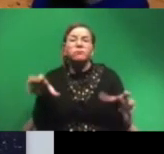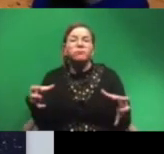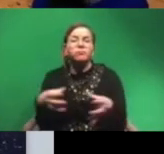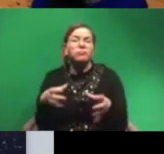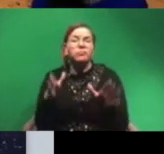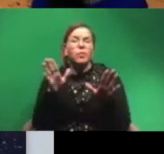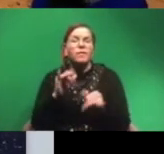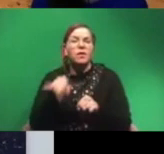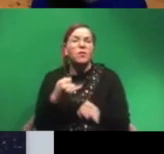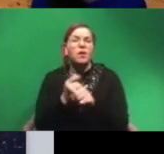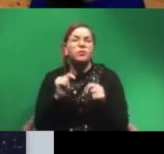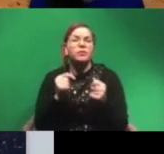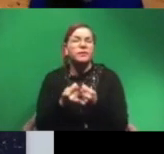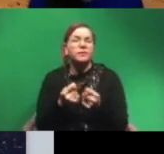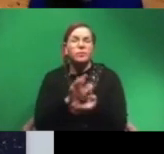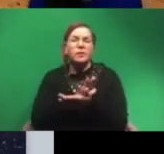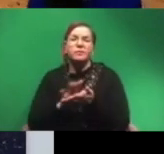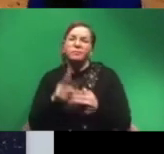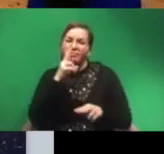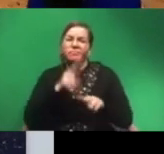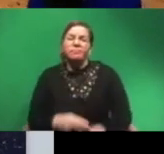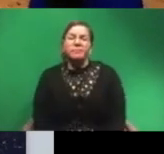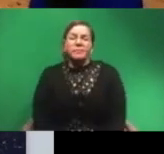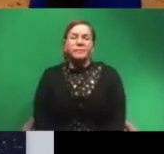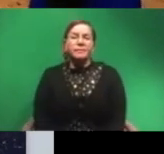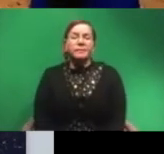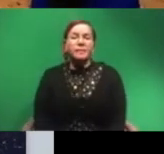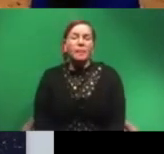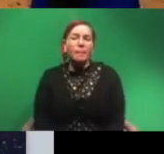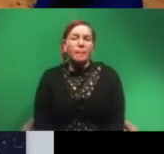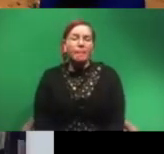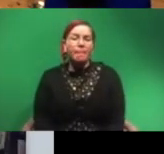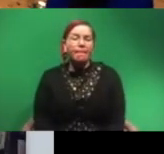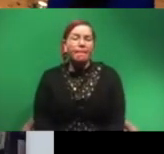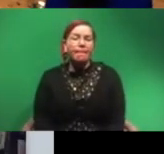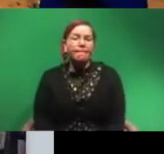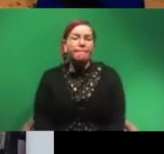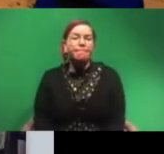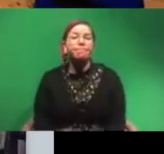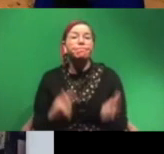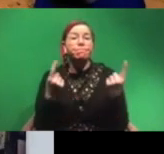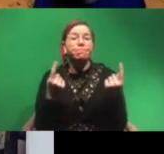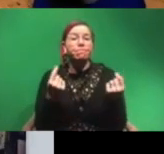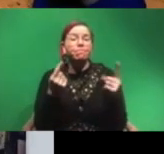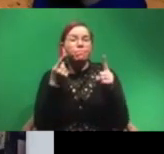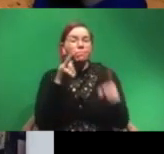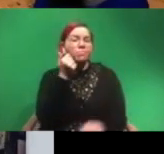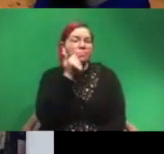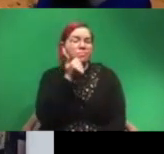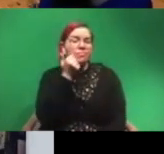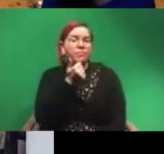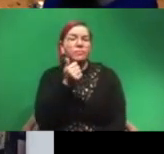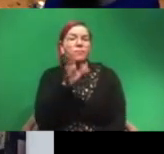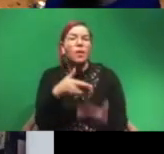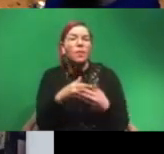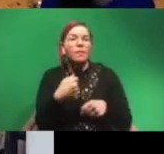wonderful international team, which was really, really fun. And one of the things that we did every day is we all made